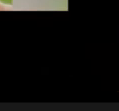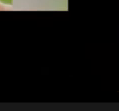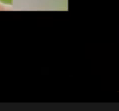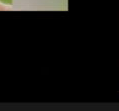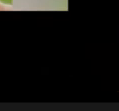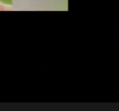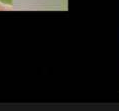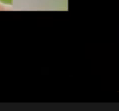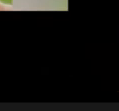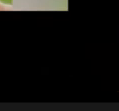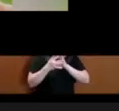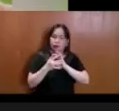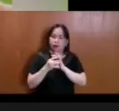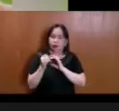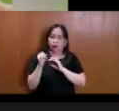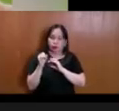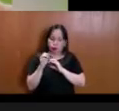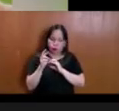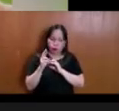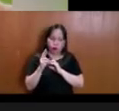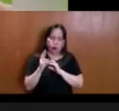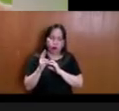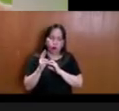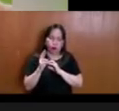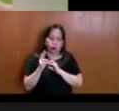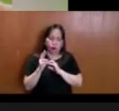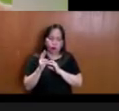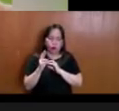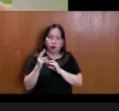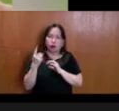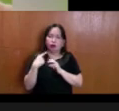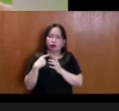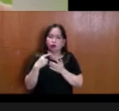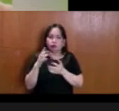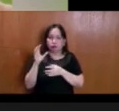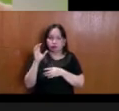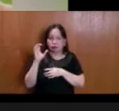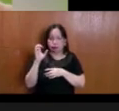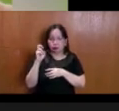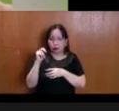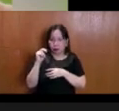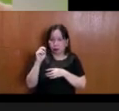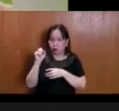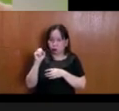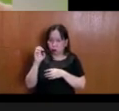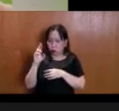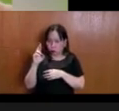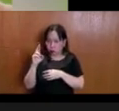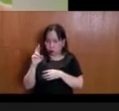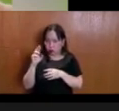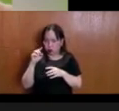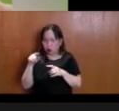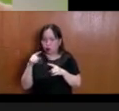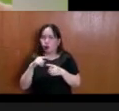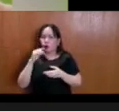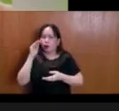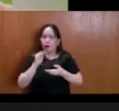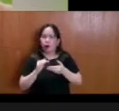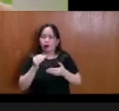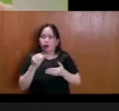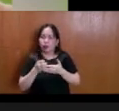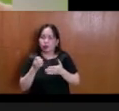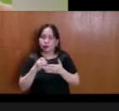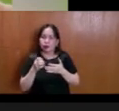using digital or digital transformation, you know, sensors, etc., to reduce the cost of operations, to make